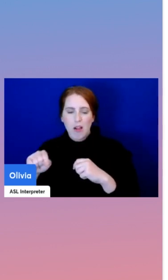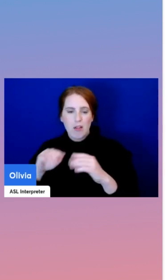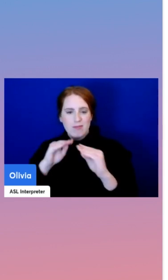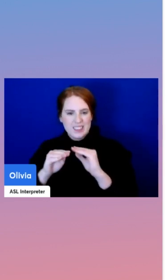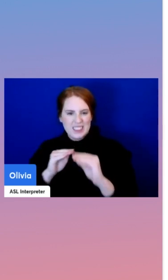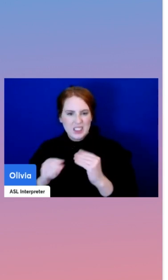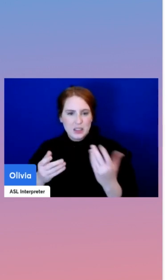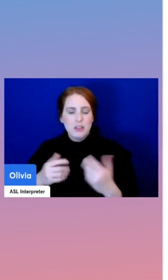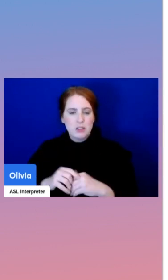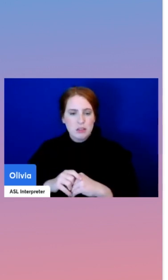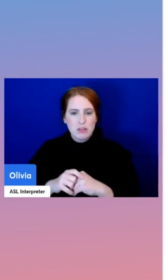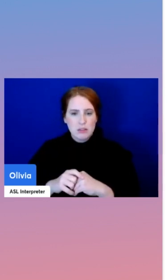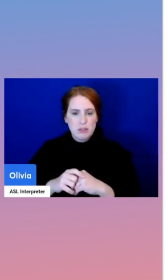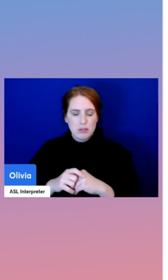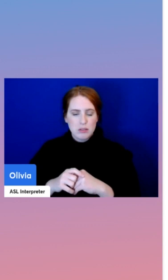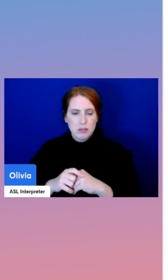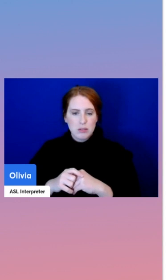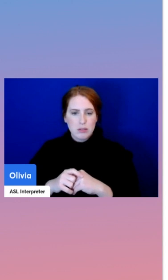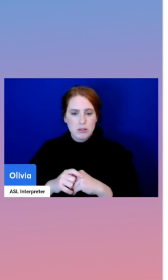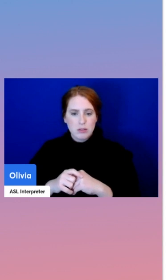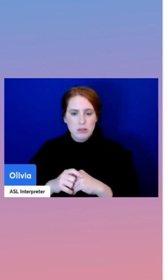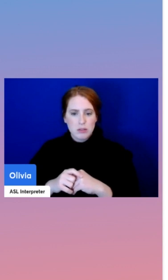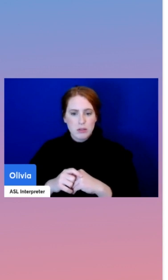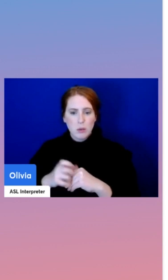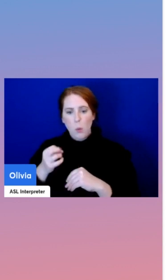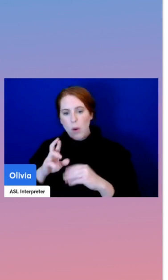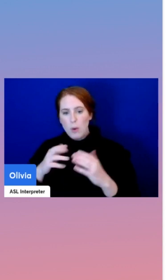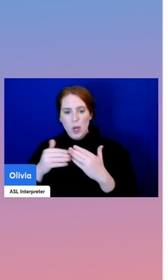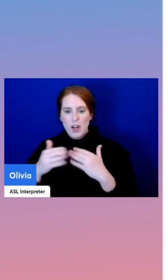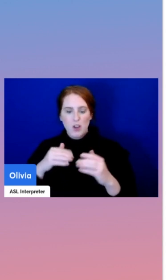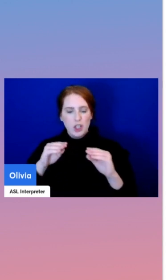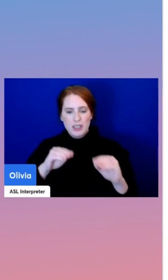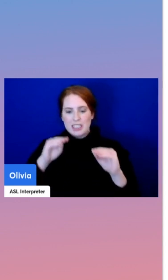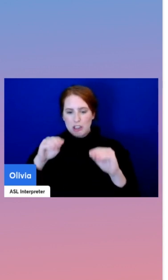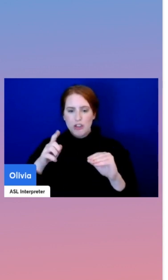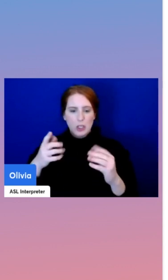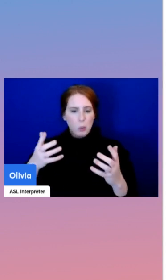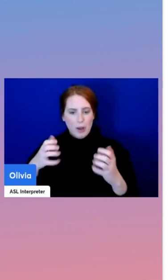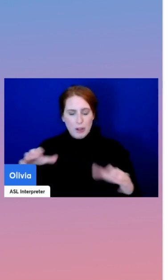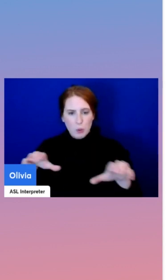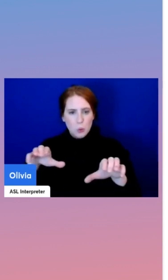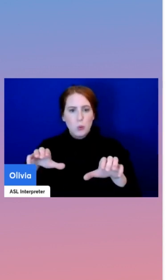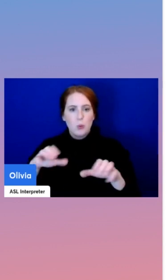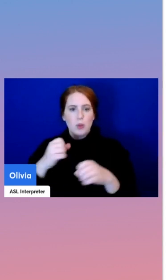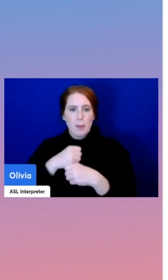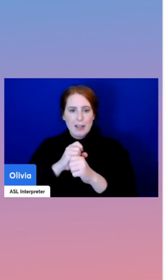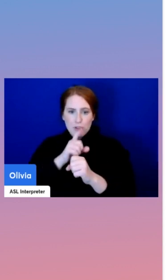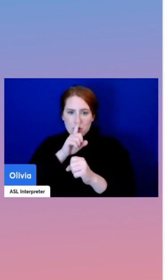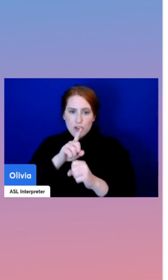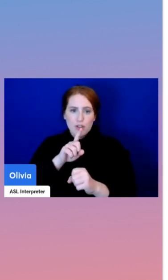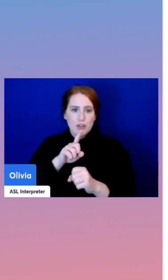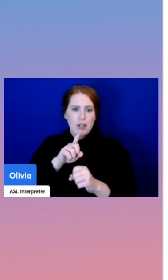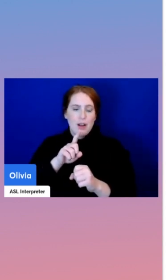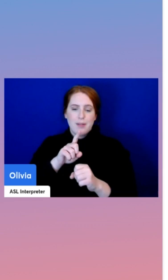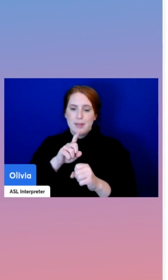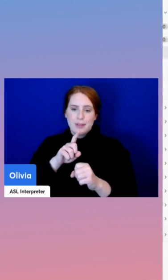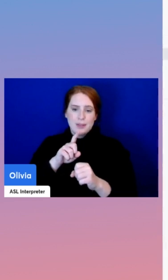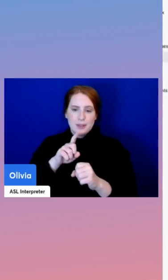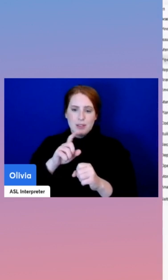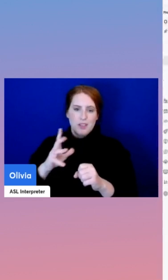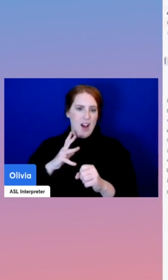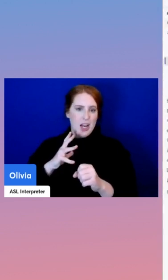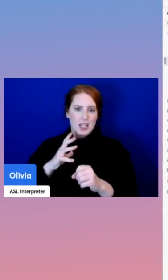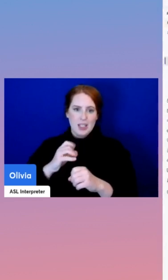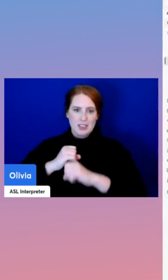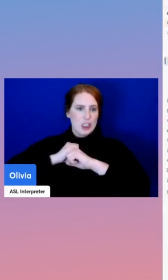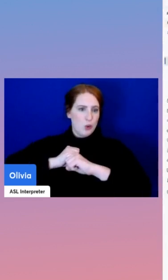to do the hardening, for example, or whatever installations that you want to do in order to make sure that your Ansible config is fine and secure. Then